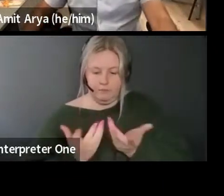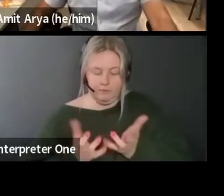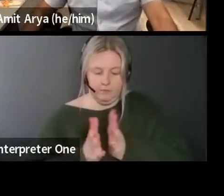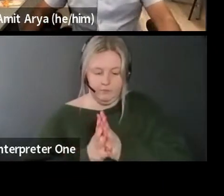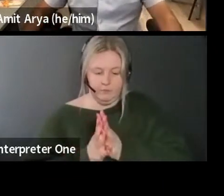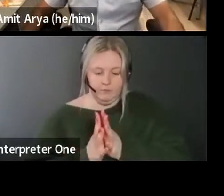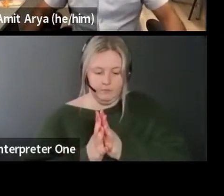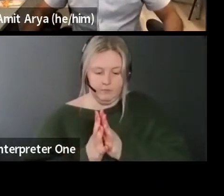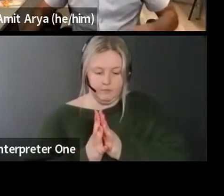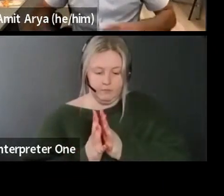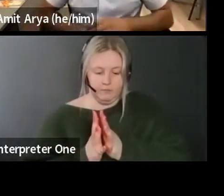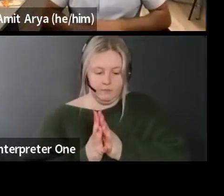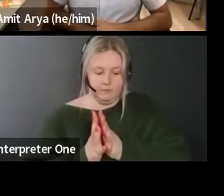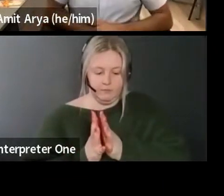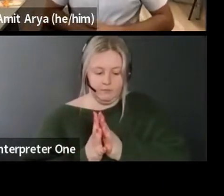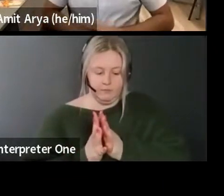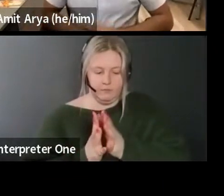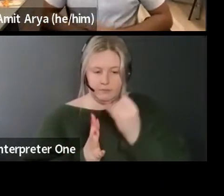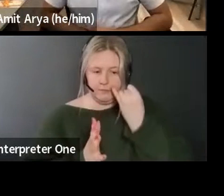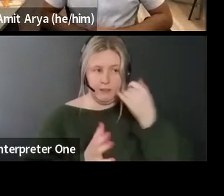just hurting people or